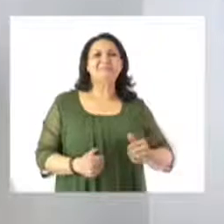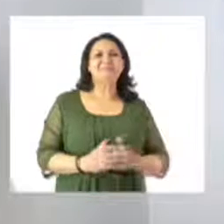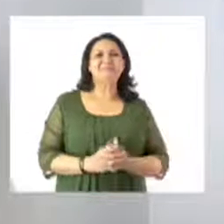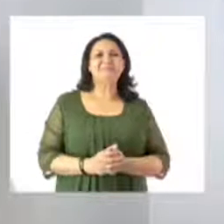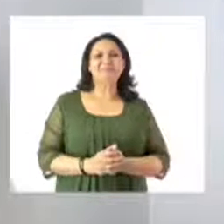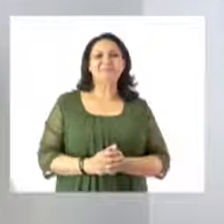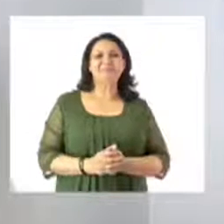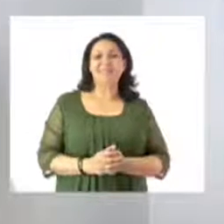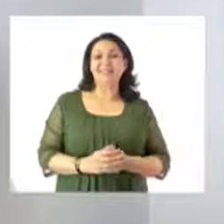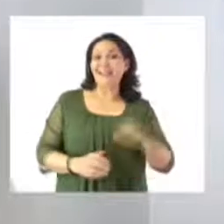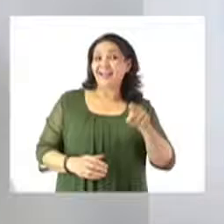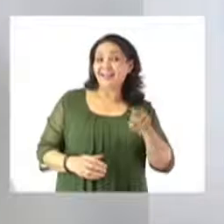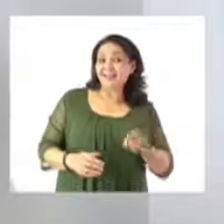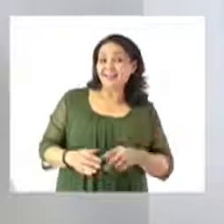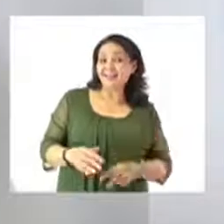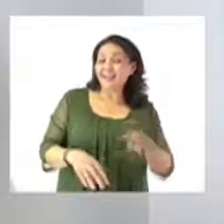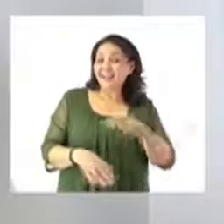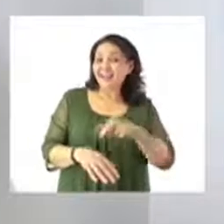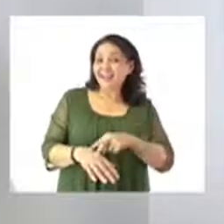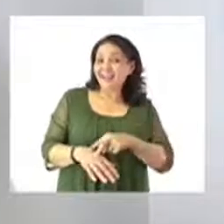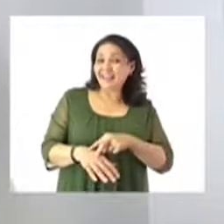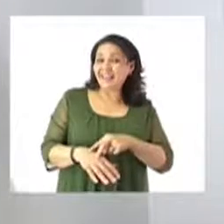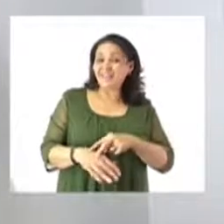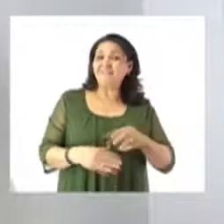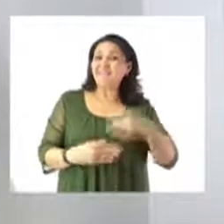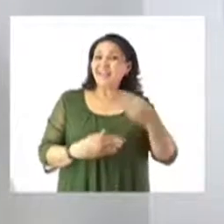Are you ready for the next lesson?